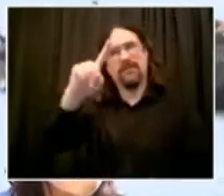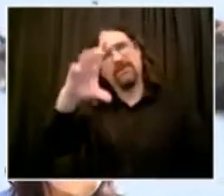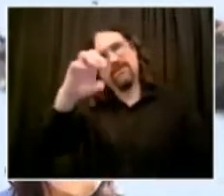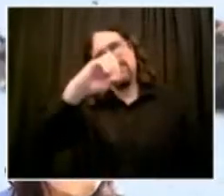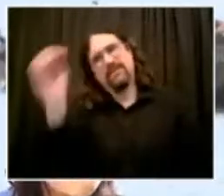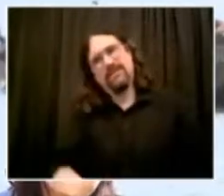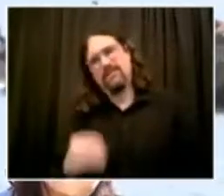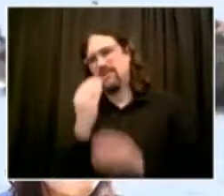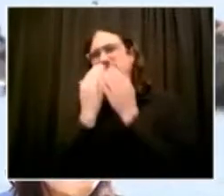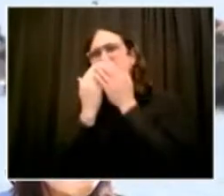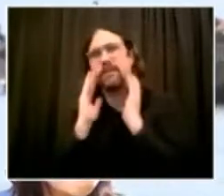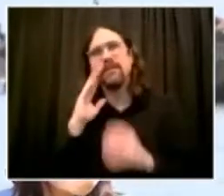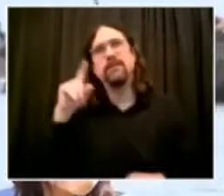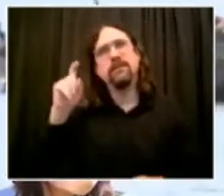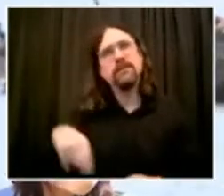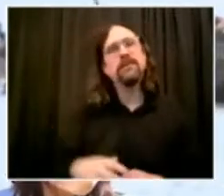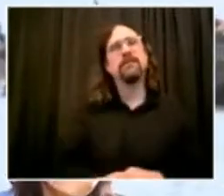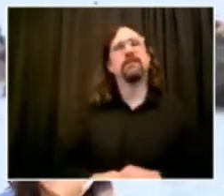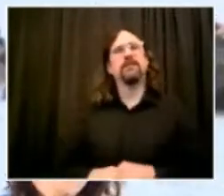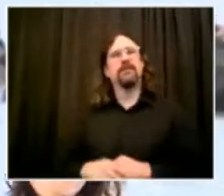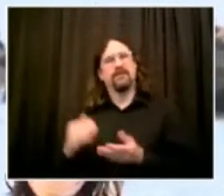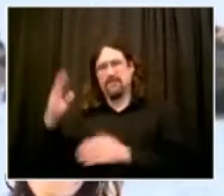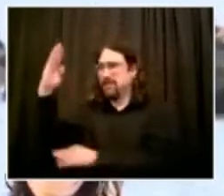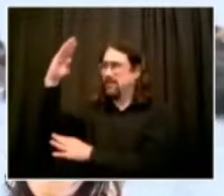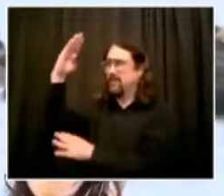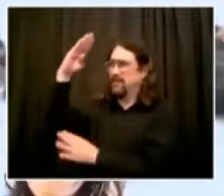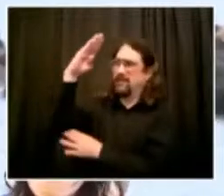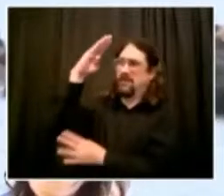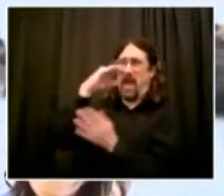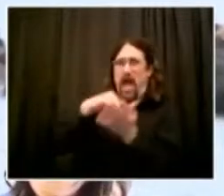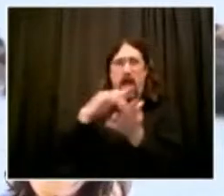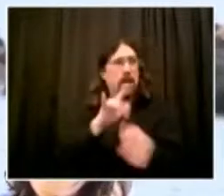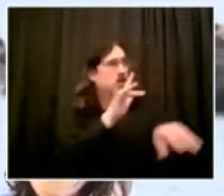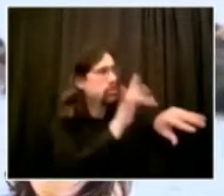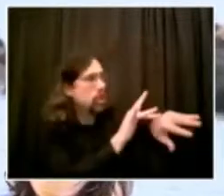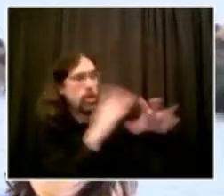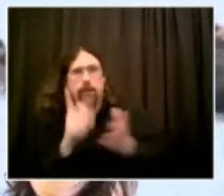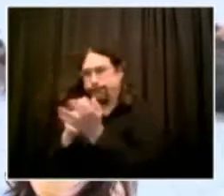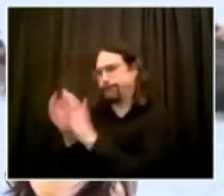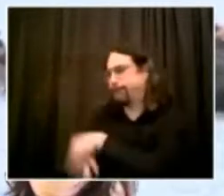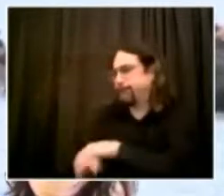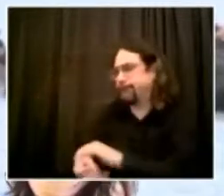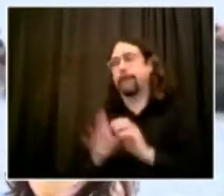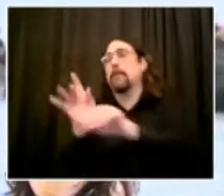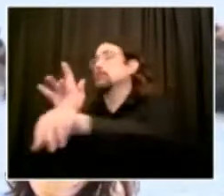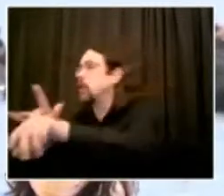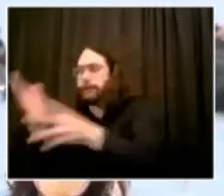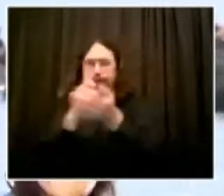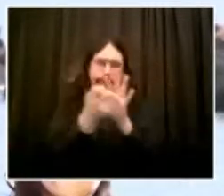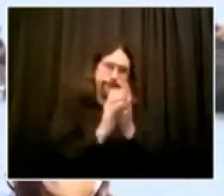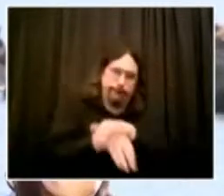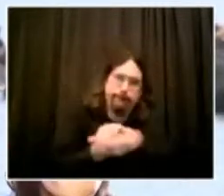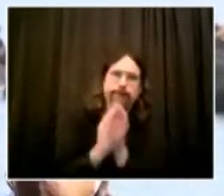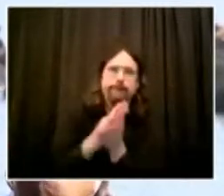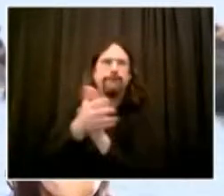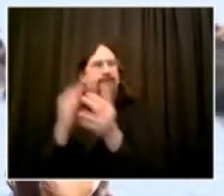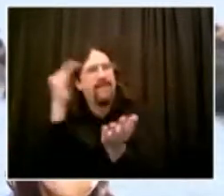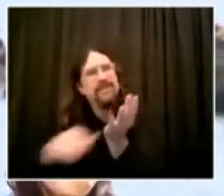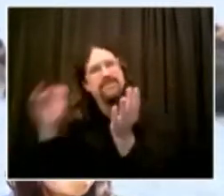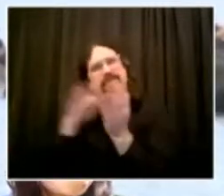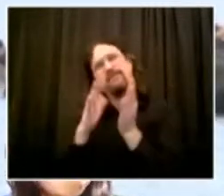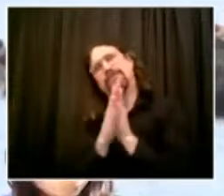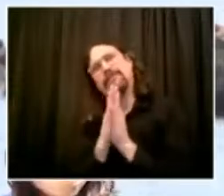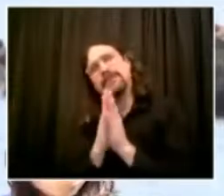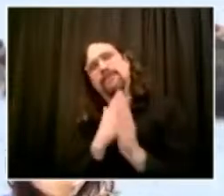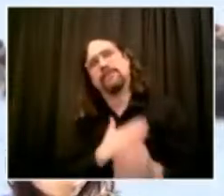to remember that if they are an individual who falls into the high-risk categories, we need them to limit their activities. We want them